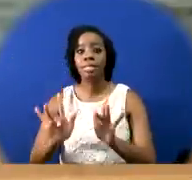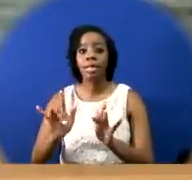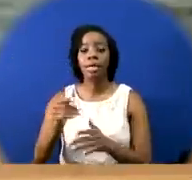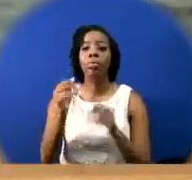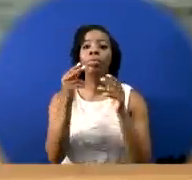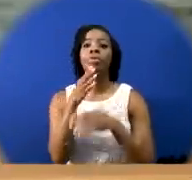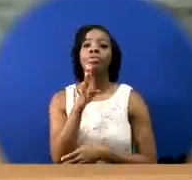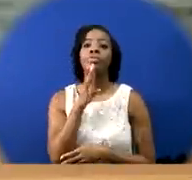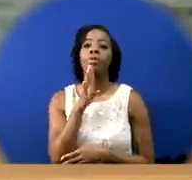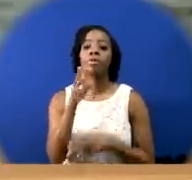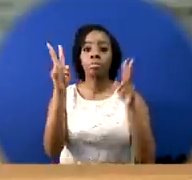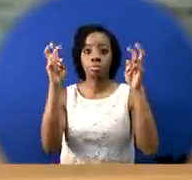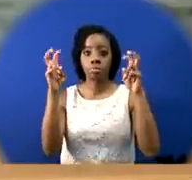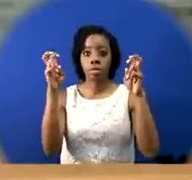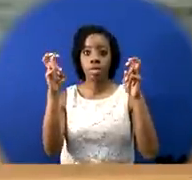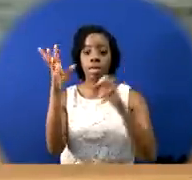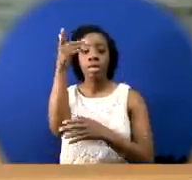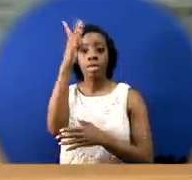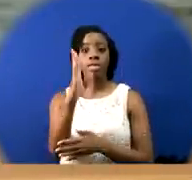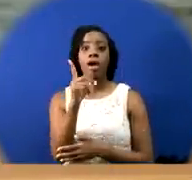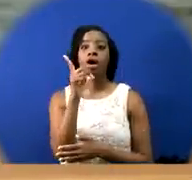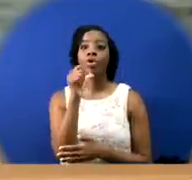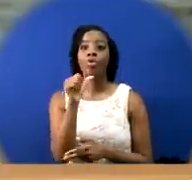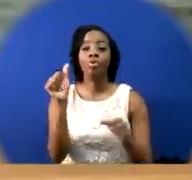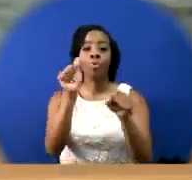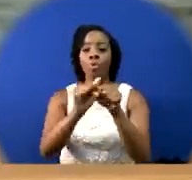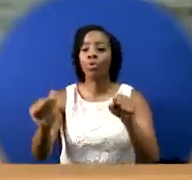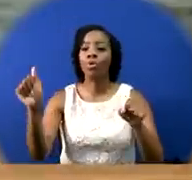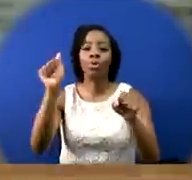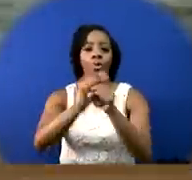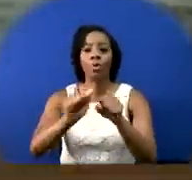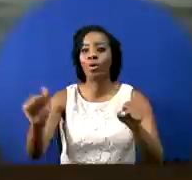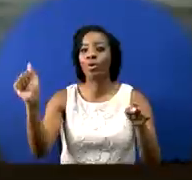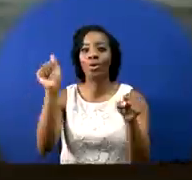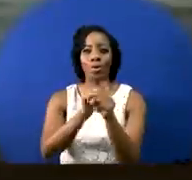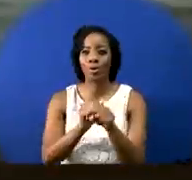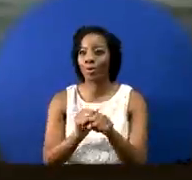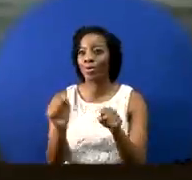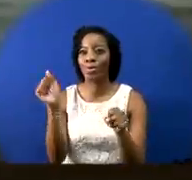the God who works things out.